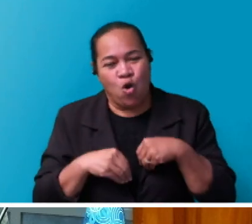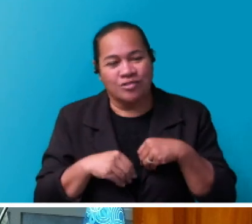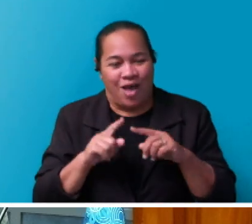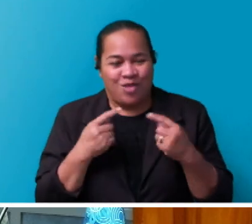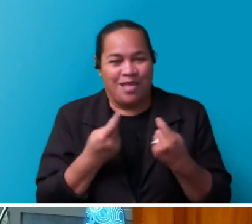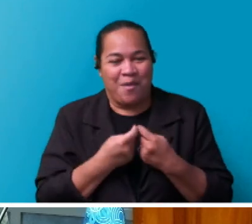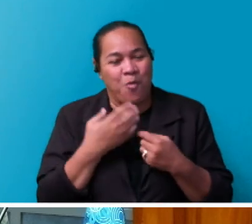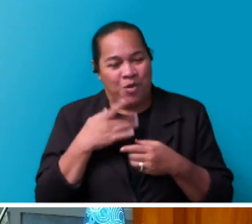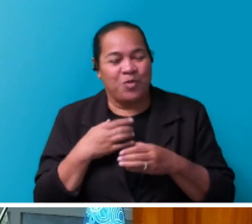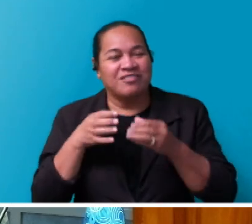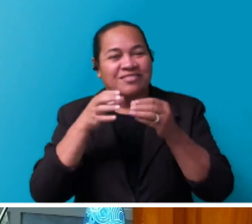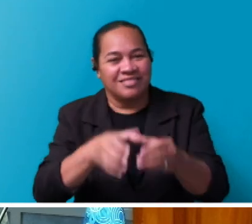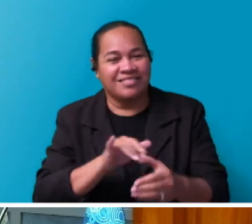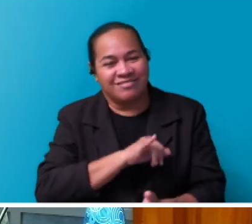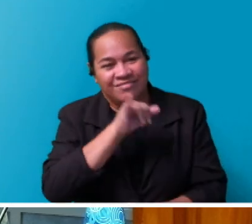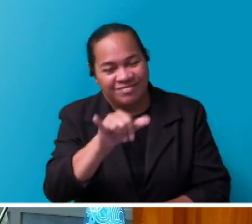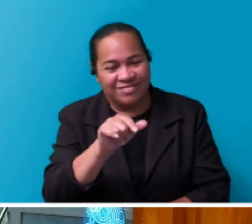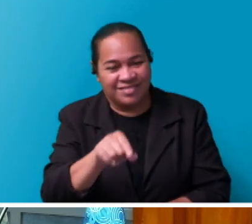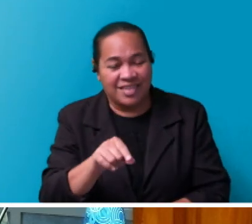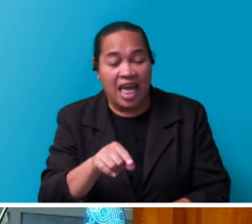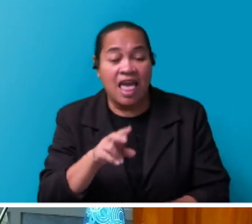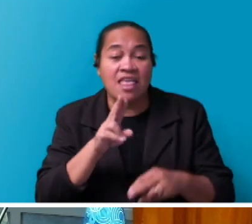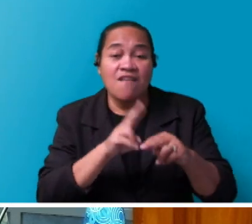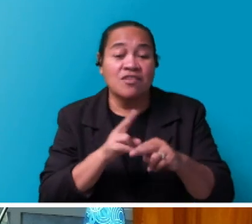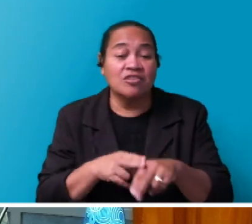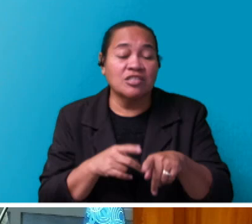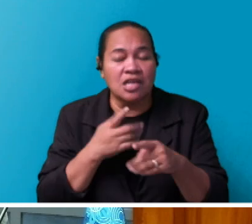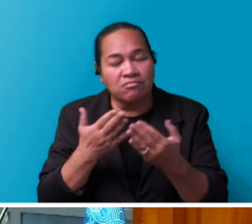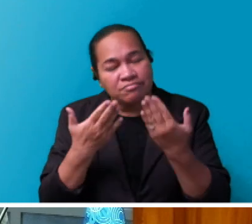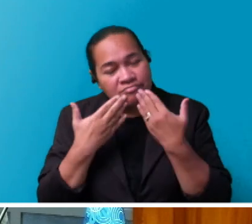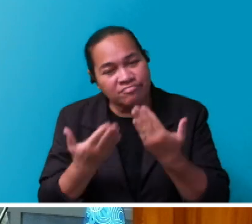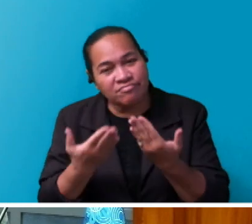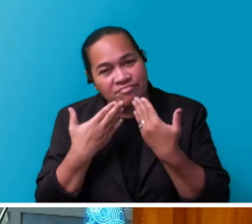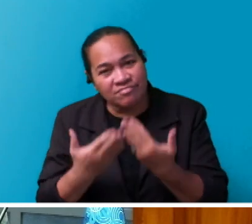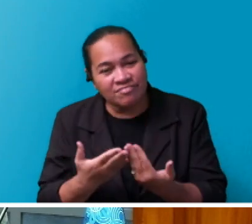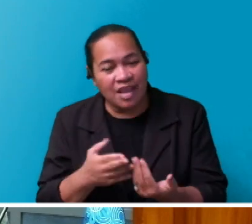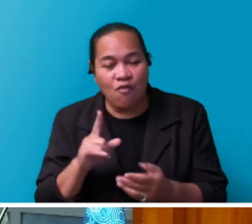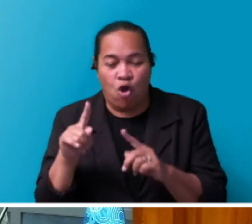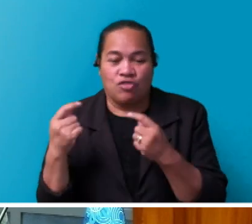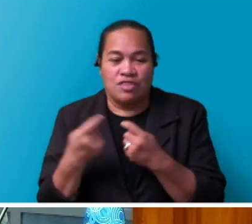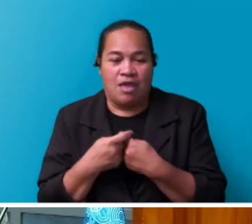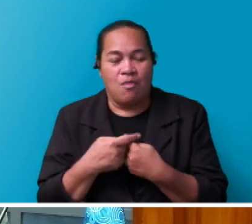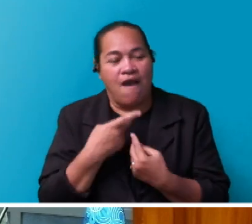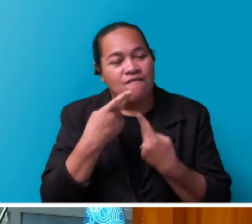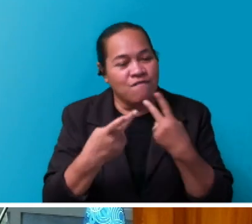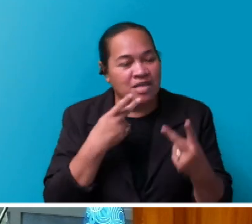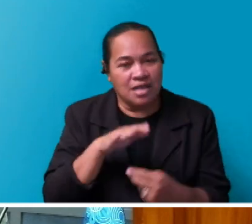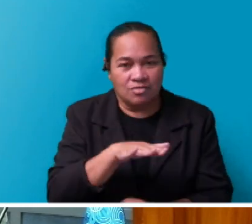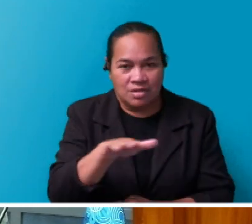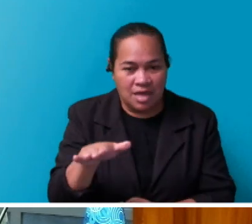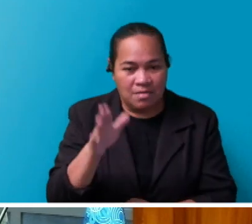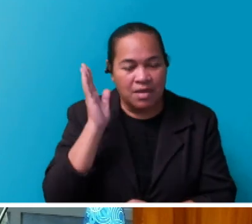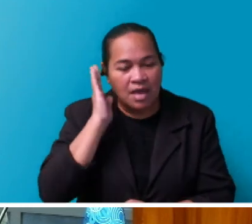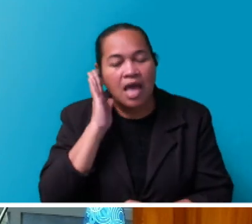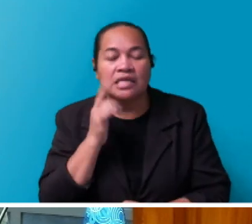in PNG. The Fijian diaspora expressed their sincere appreciation for the delegation's visit and reiterated their